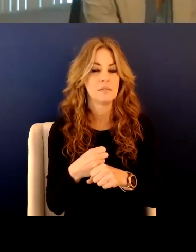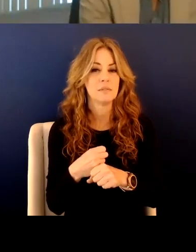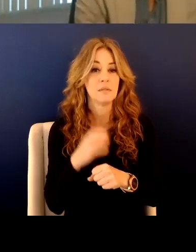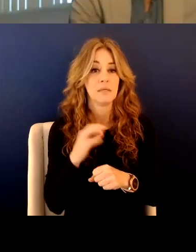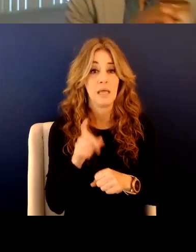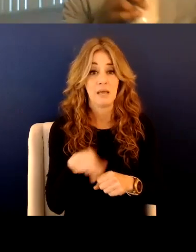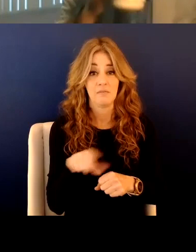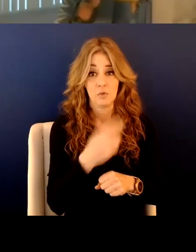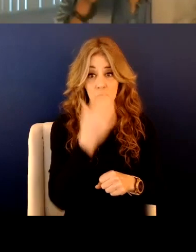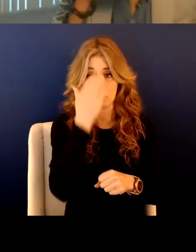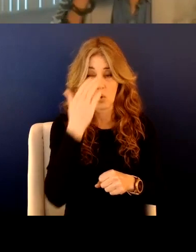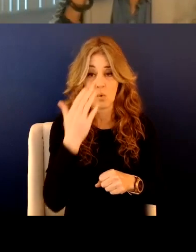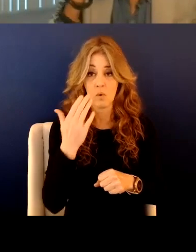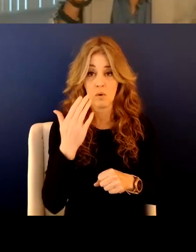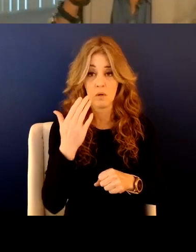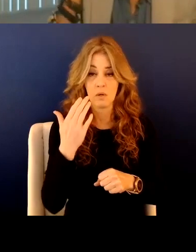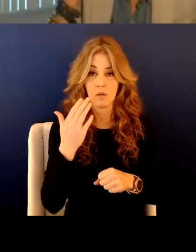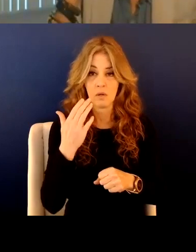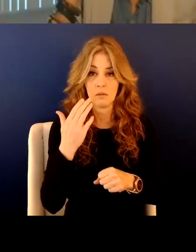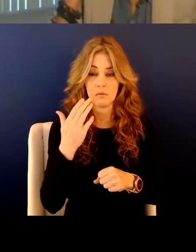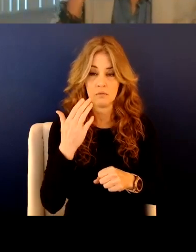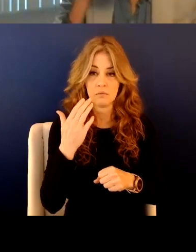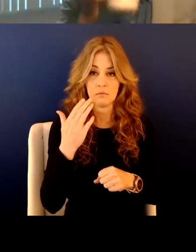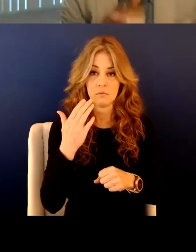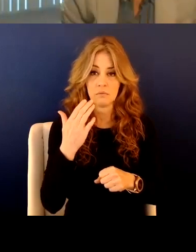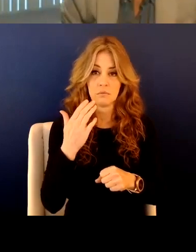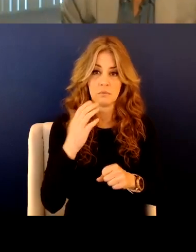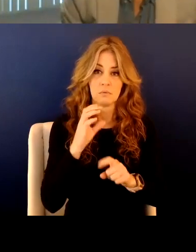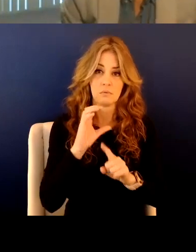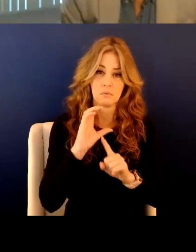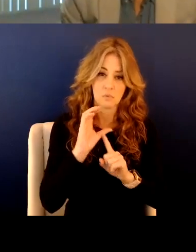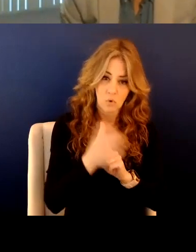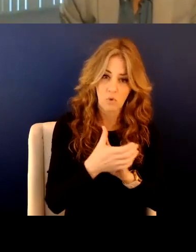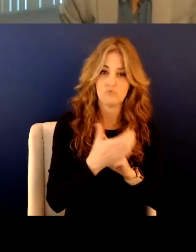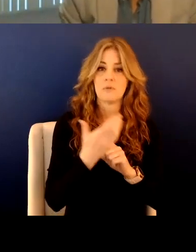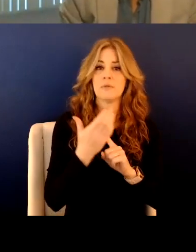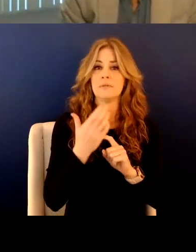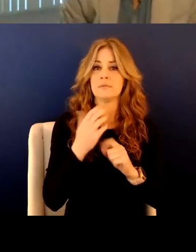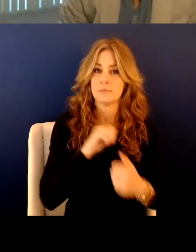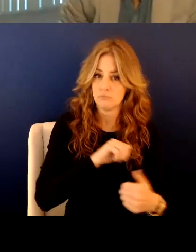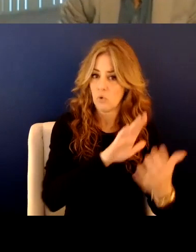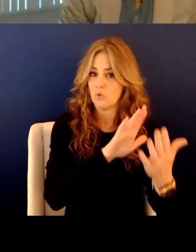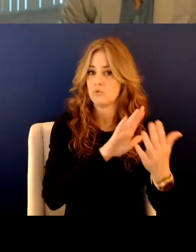know culture, how to work from a culturally responsive approach,